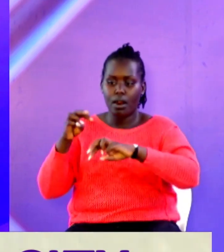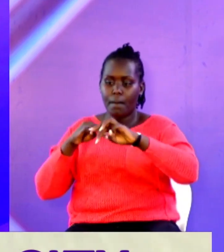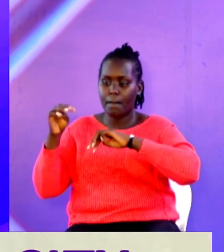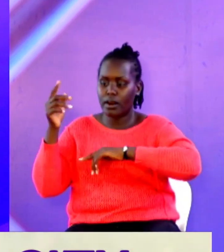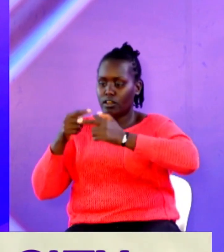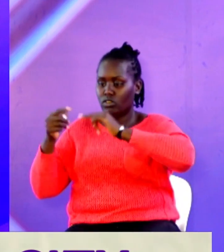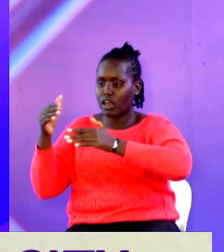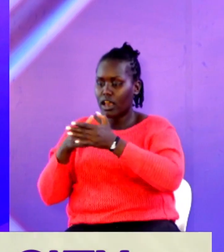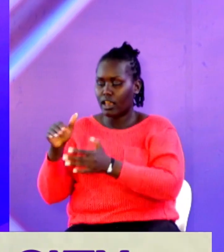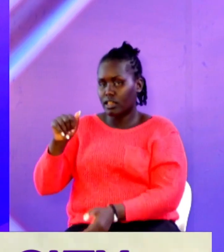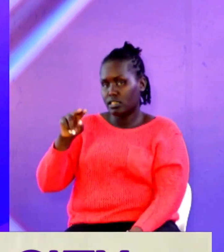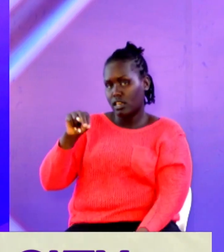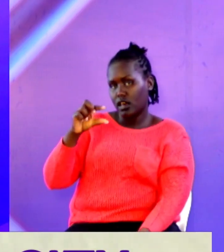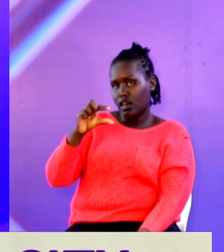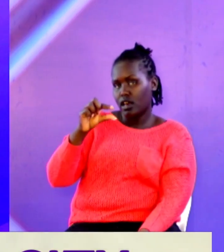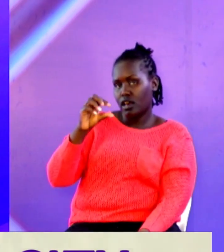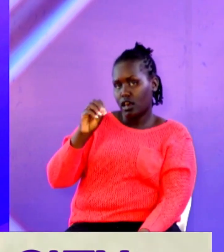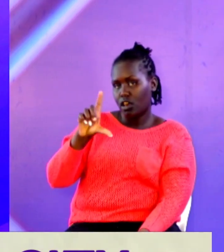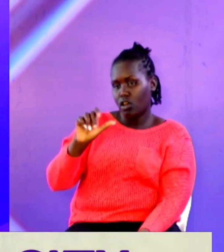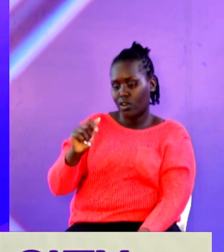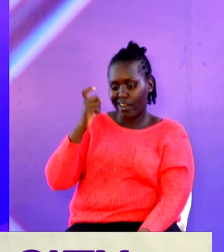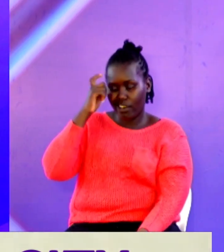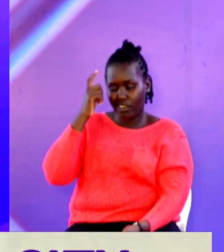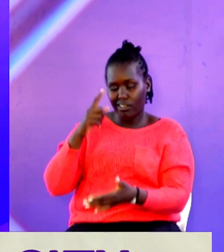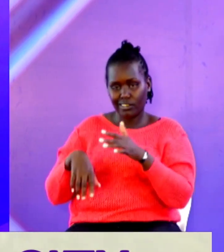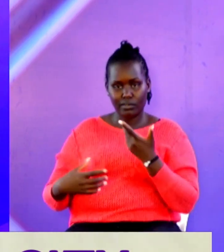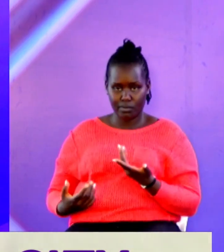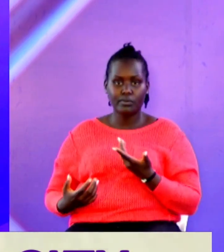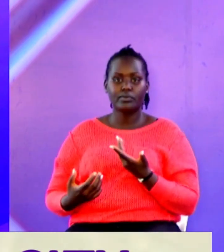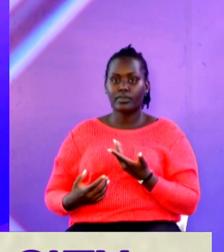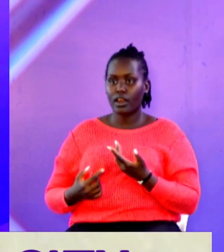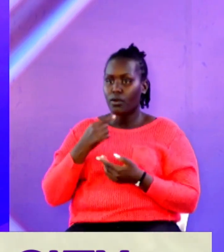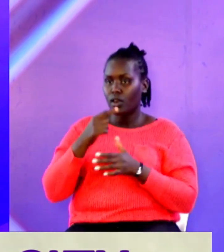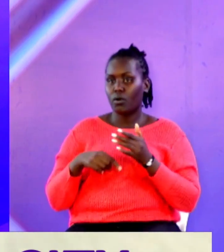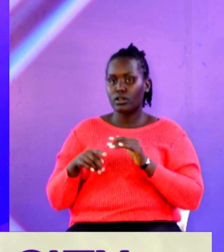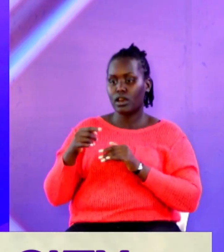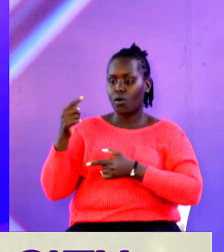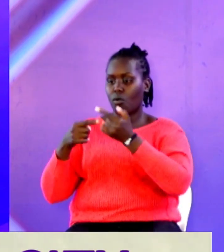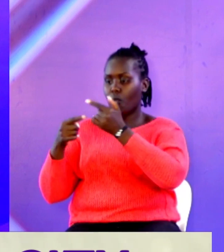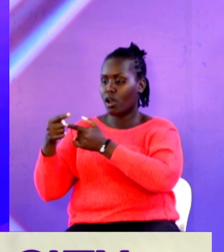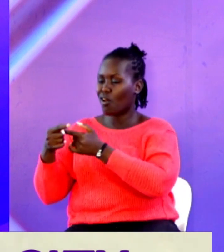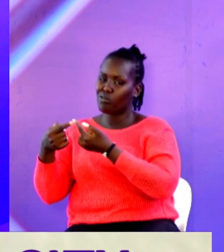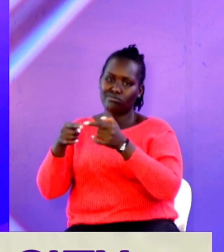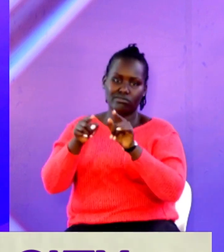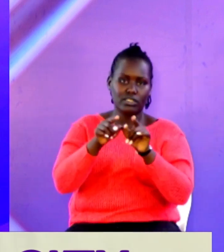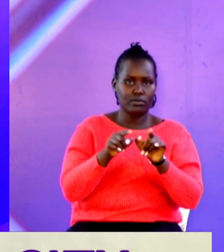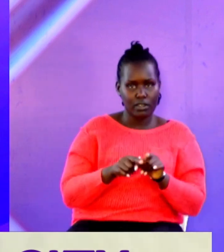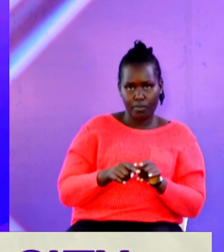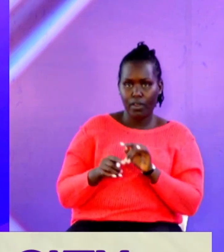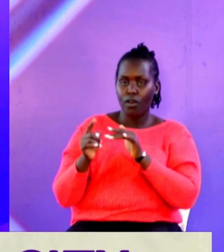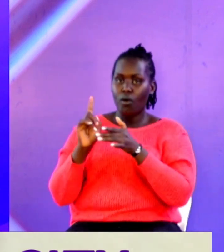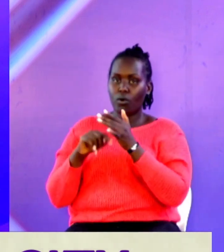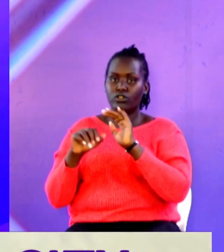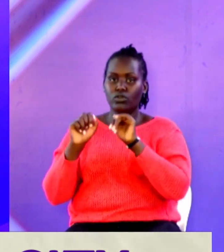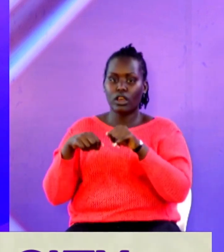against Angola, I think it is, let's say, a win again or a draw. The baddest we can do with